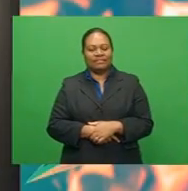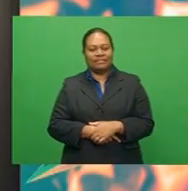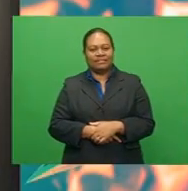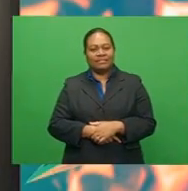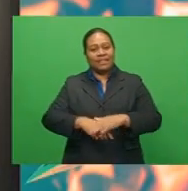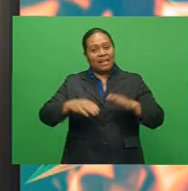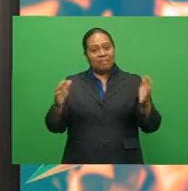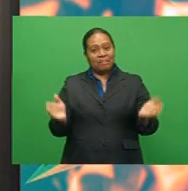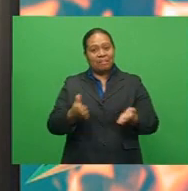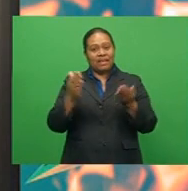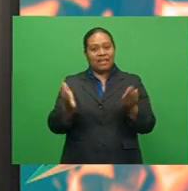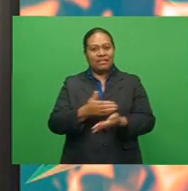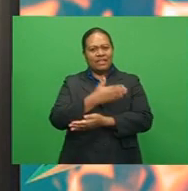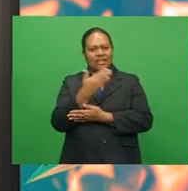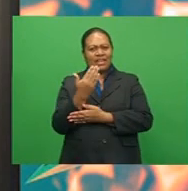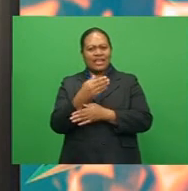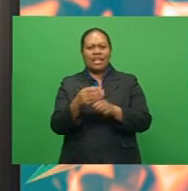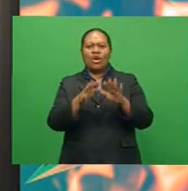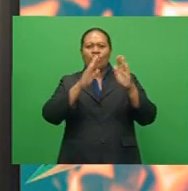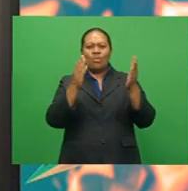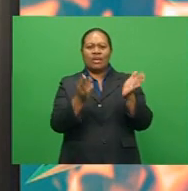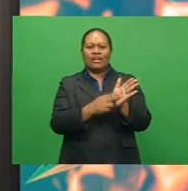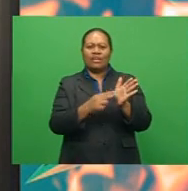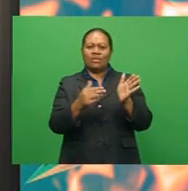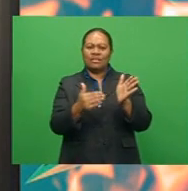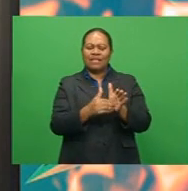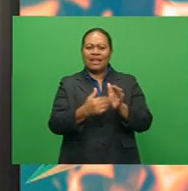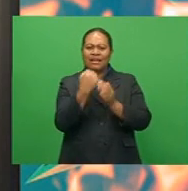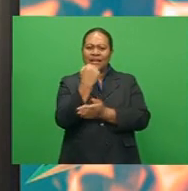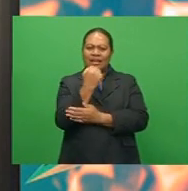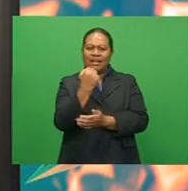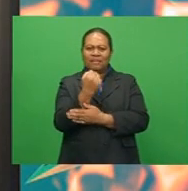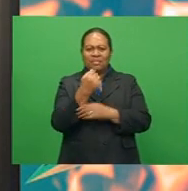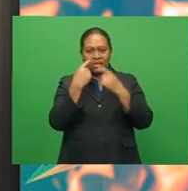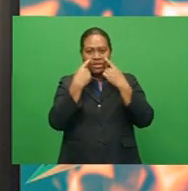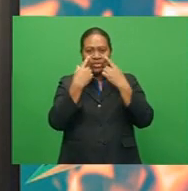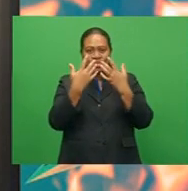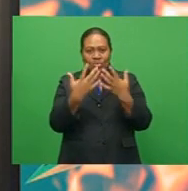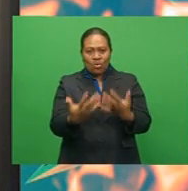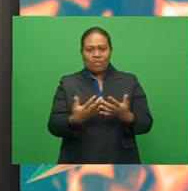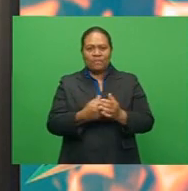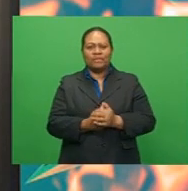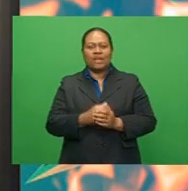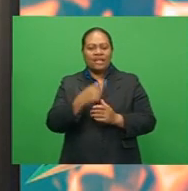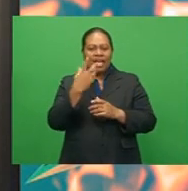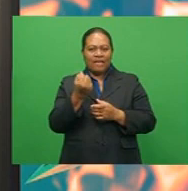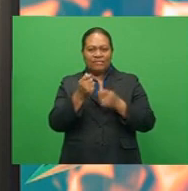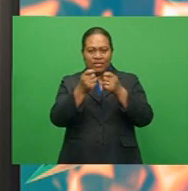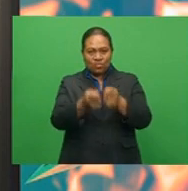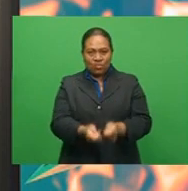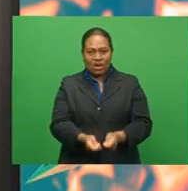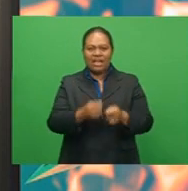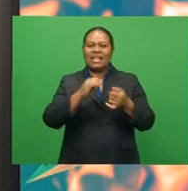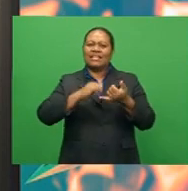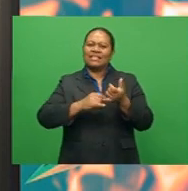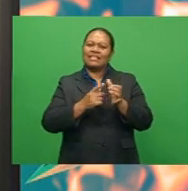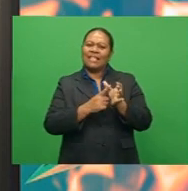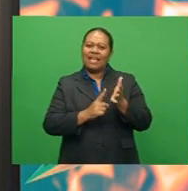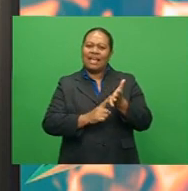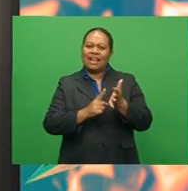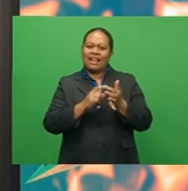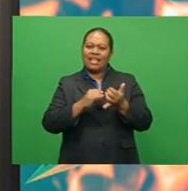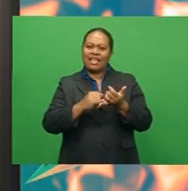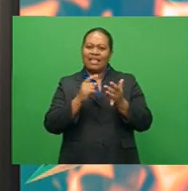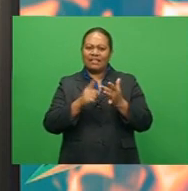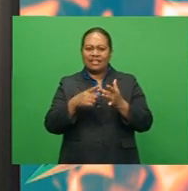In play of the day, the word in New Zealand rugby circles is that it's time, surely, for try-scoring sensation Salesi Rayasi